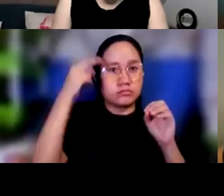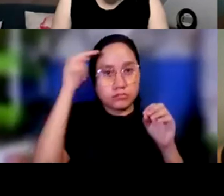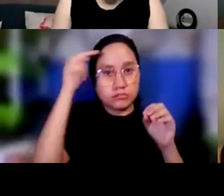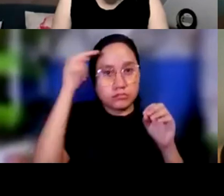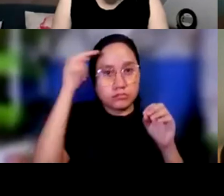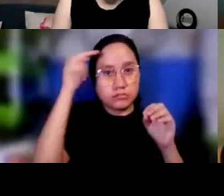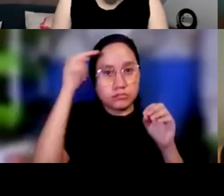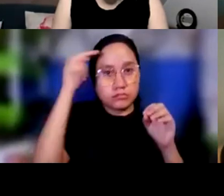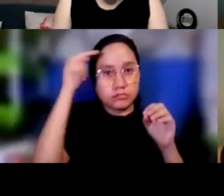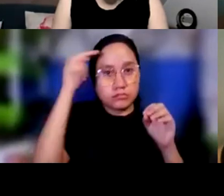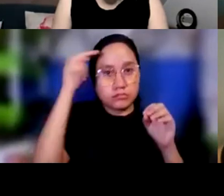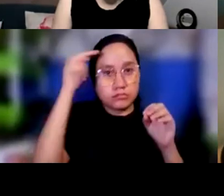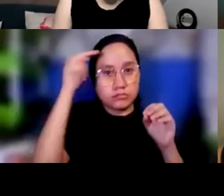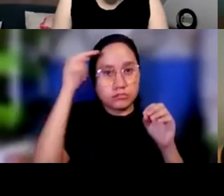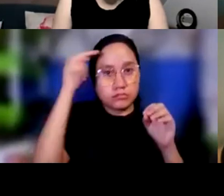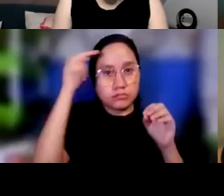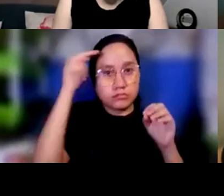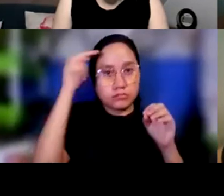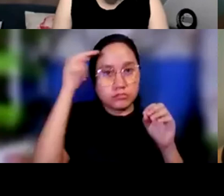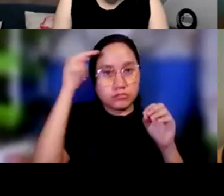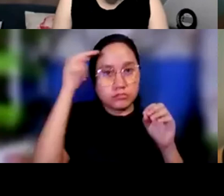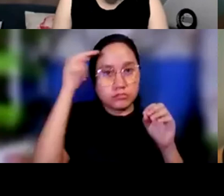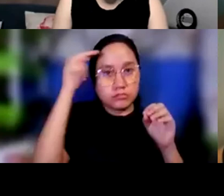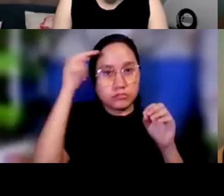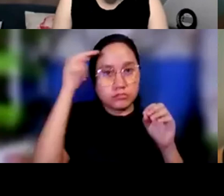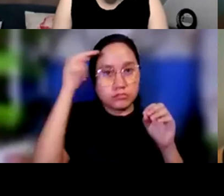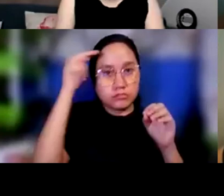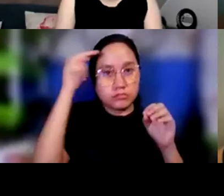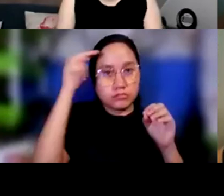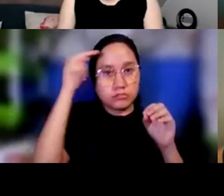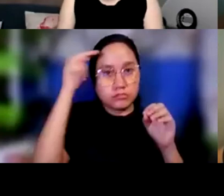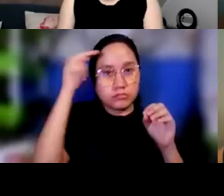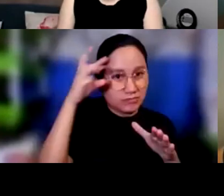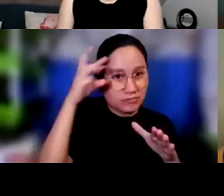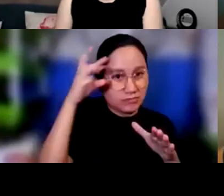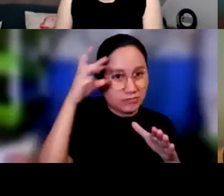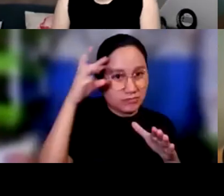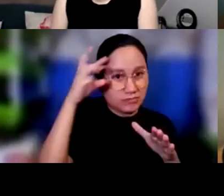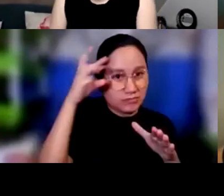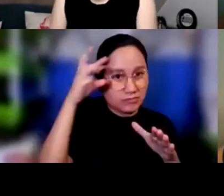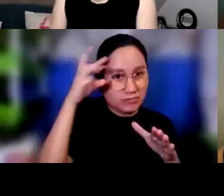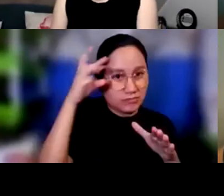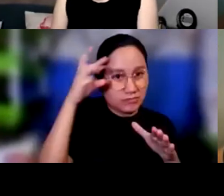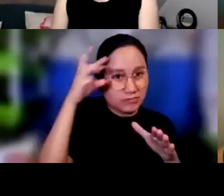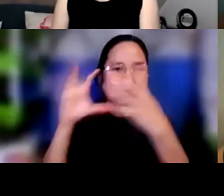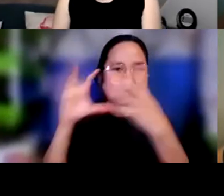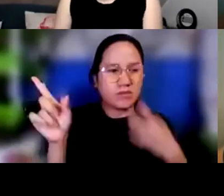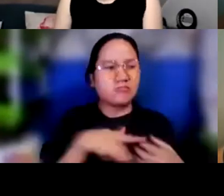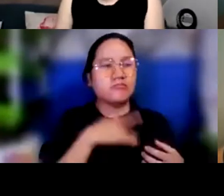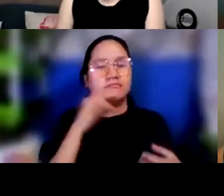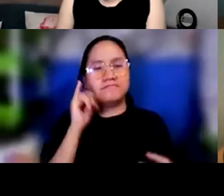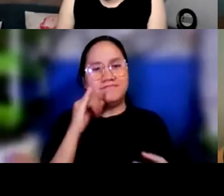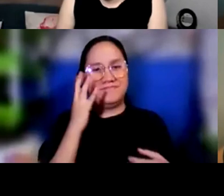baka pabayaan man natin siya for a while, let them work on their own first, or parang if they are distracting